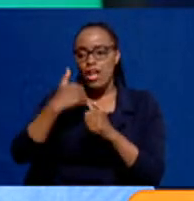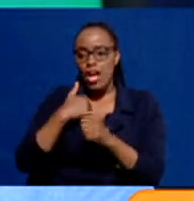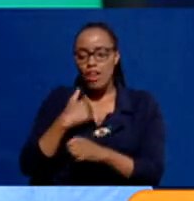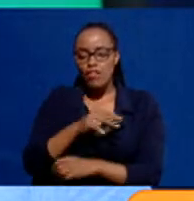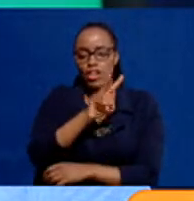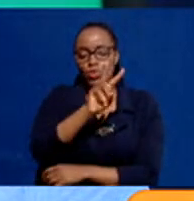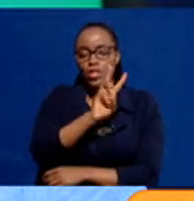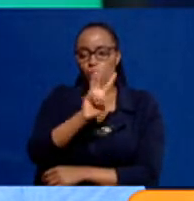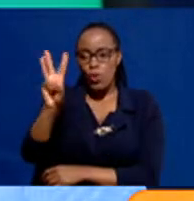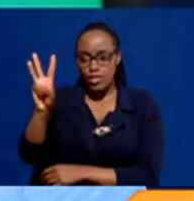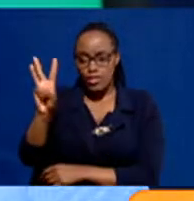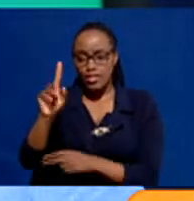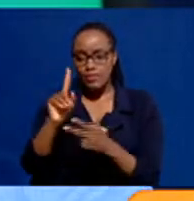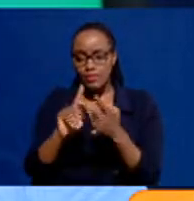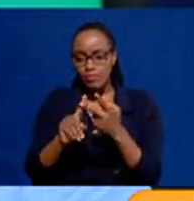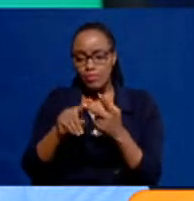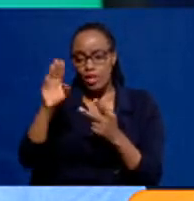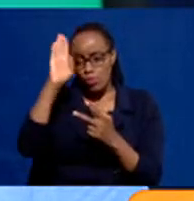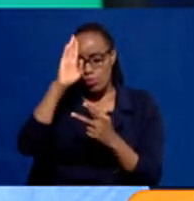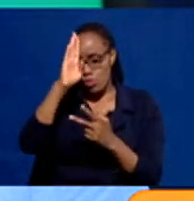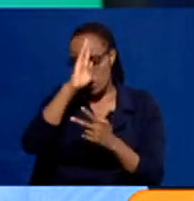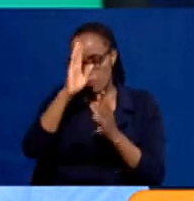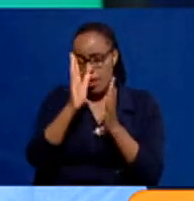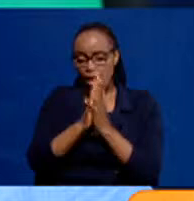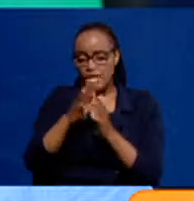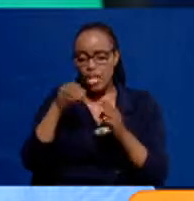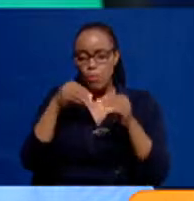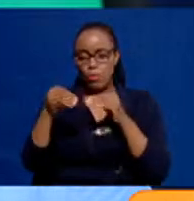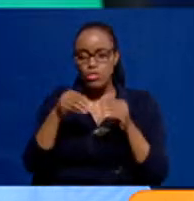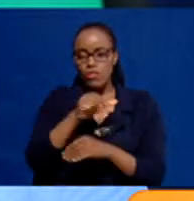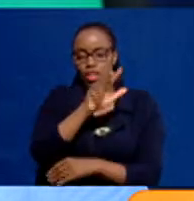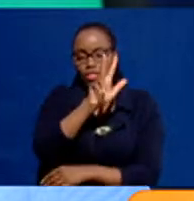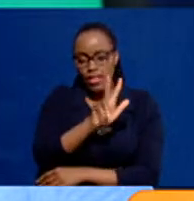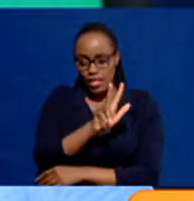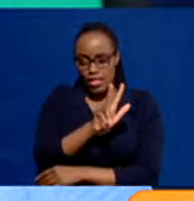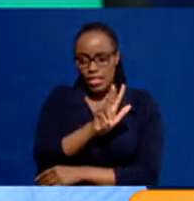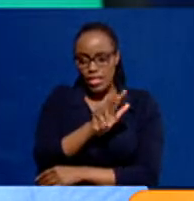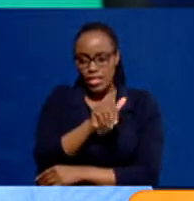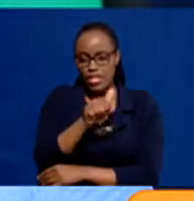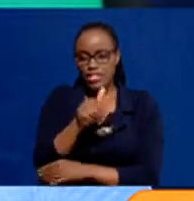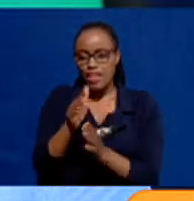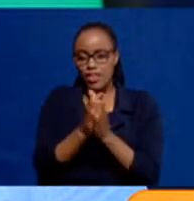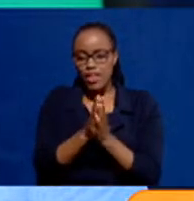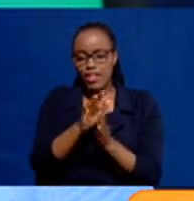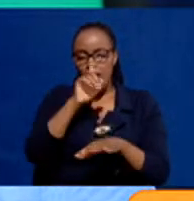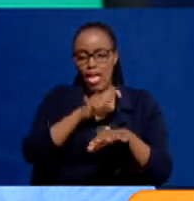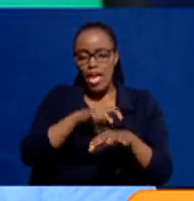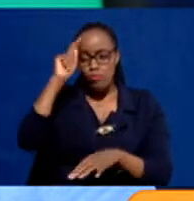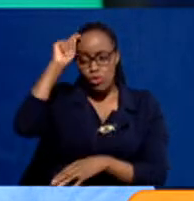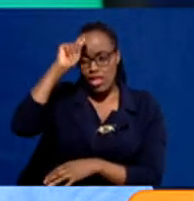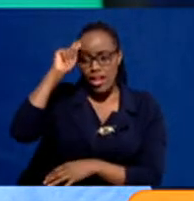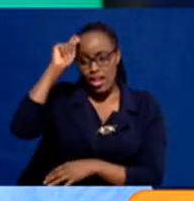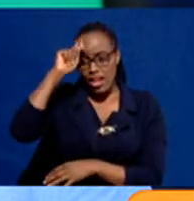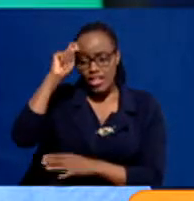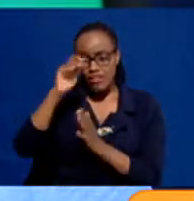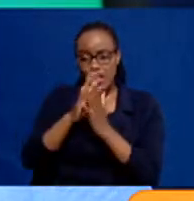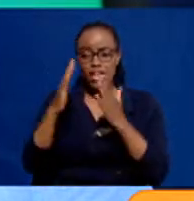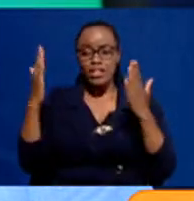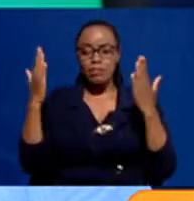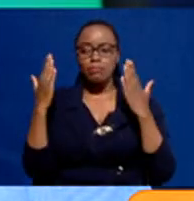in Western, Bungoma and Busia, three in Upper Eastern, Embu, Tarakaniti and